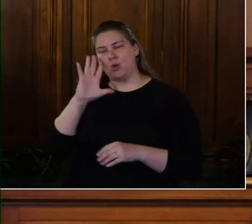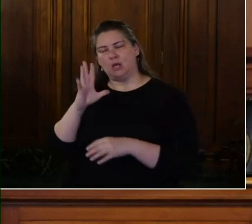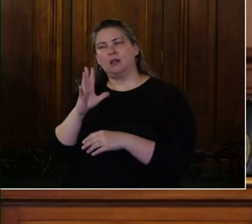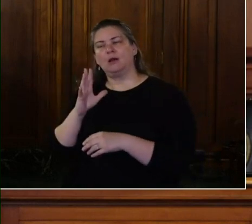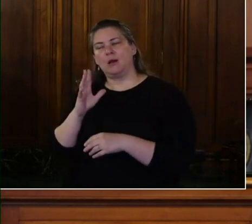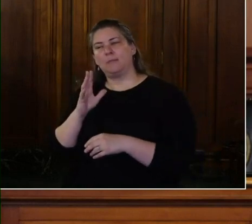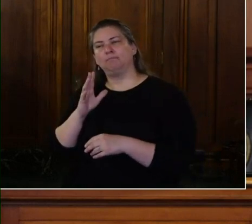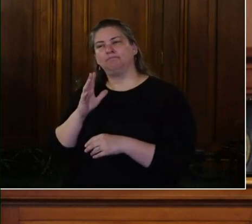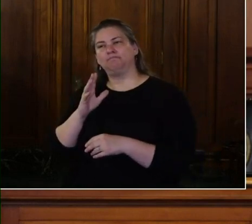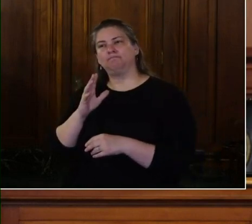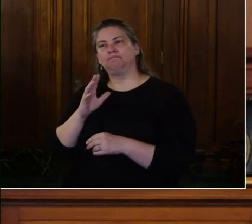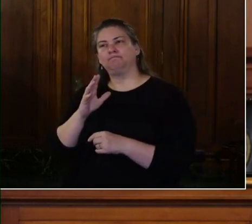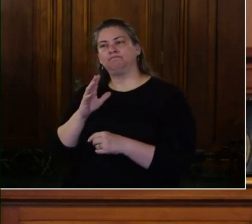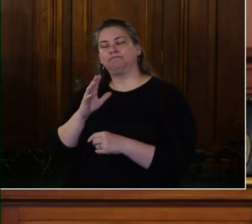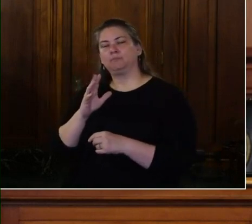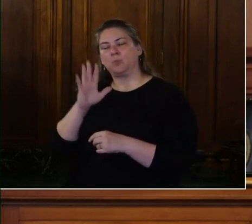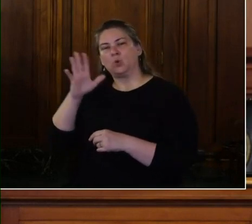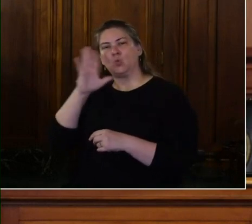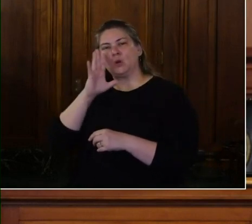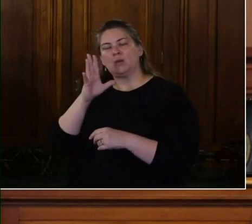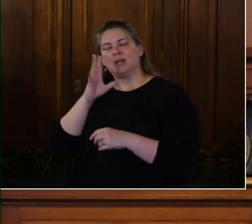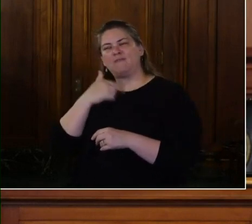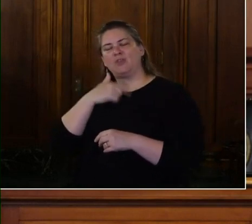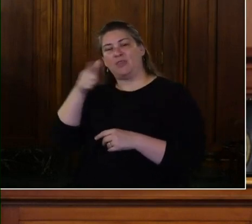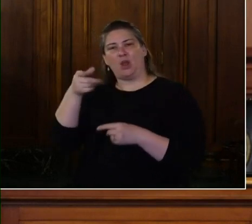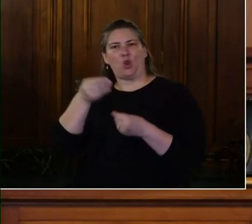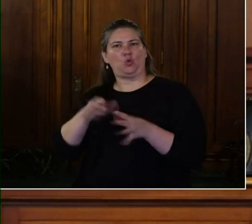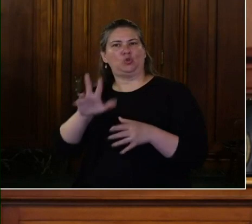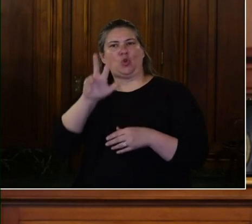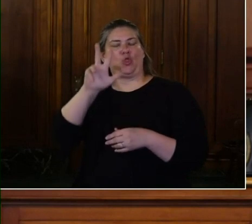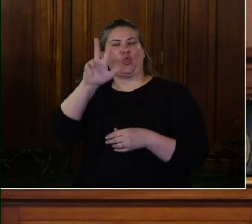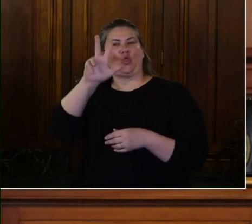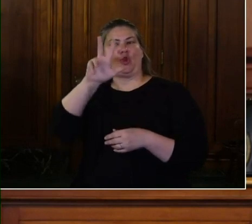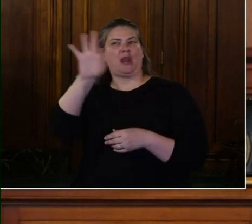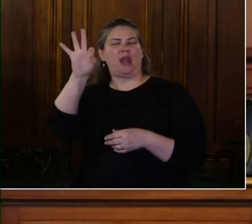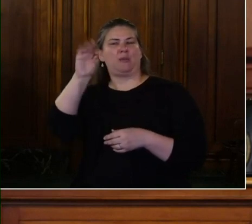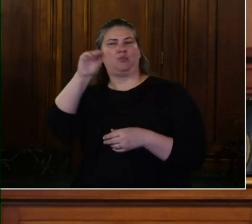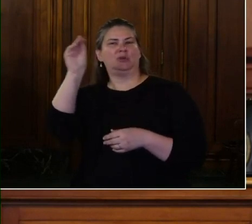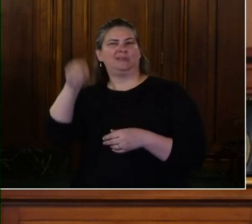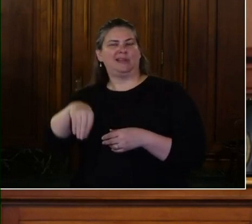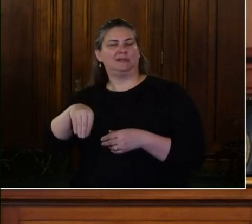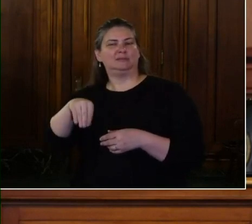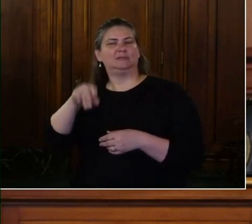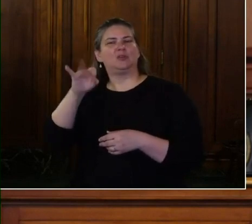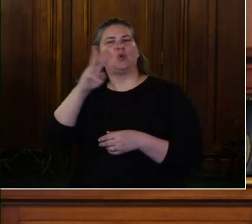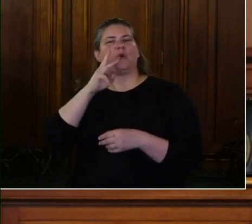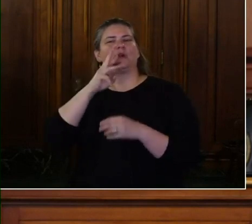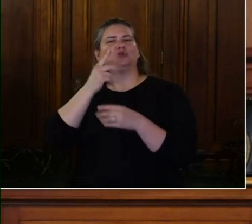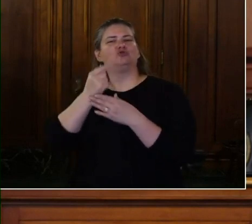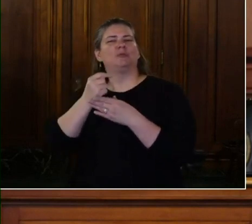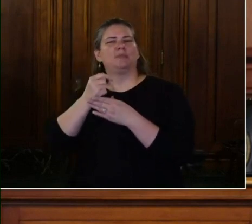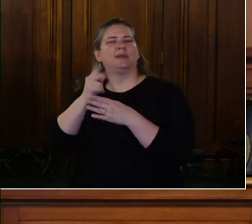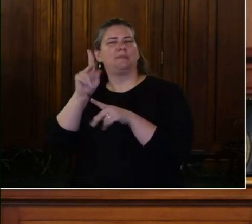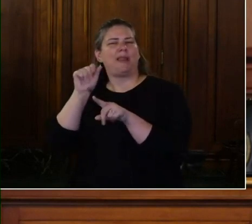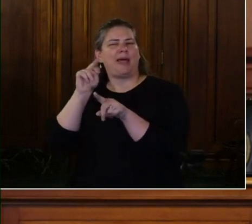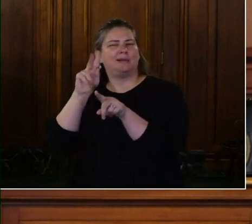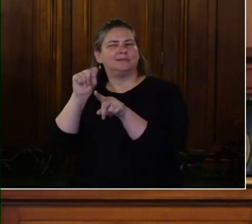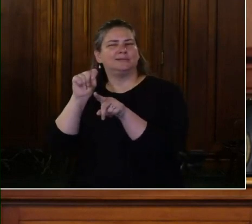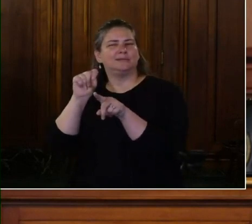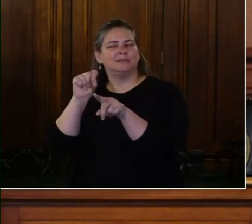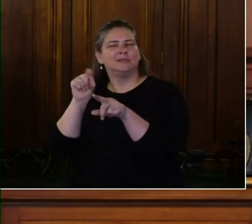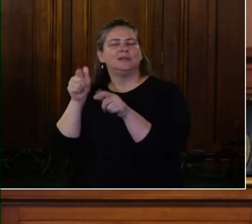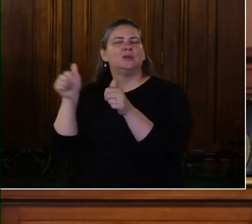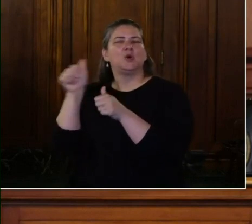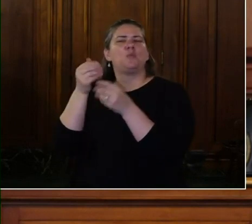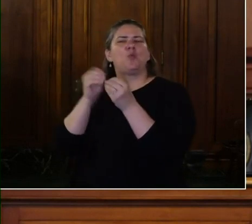going to currently loses 39% of all water produced at their treatment facility plant. A project we're working on will provide clean,